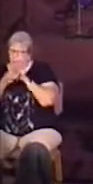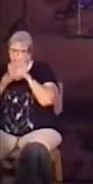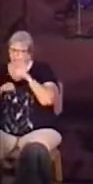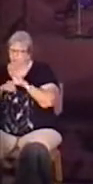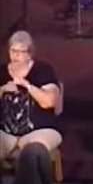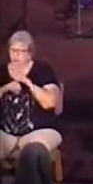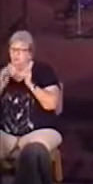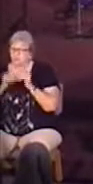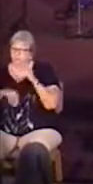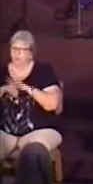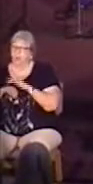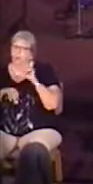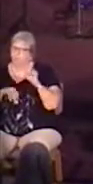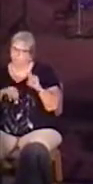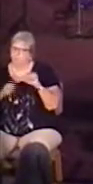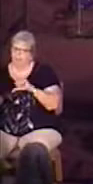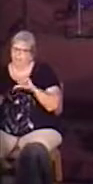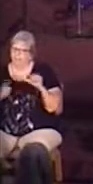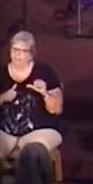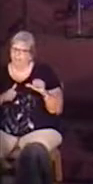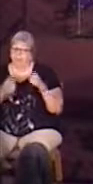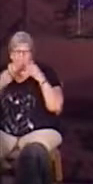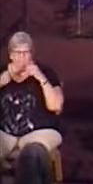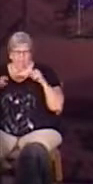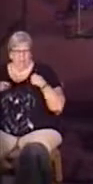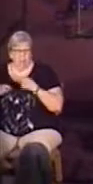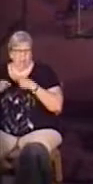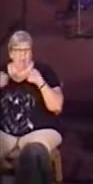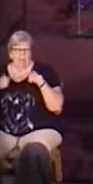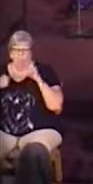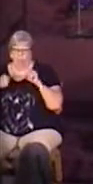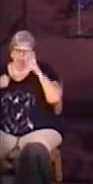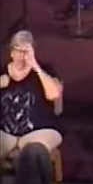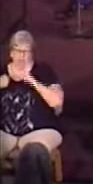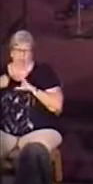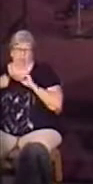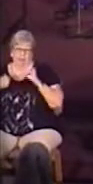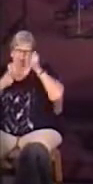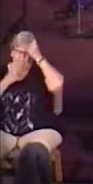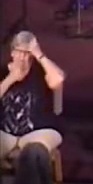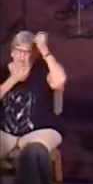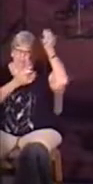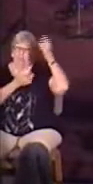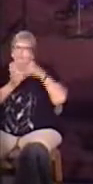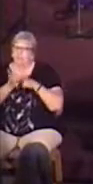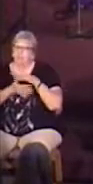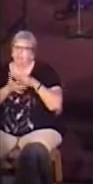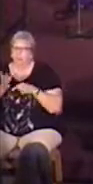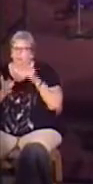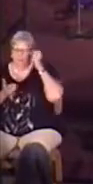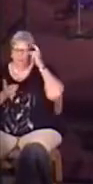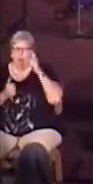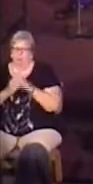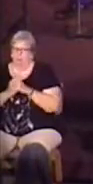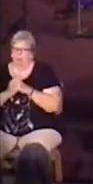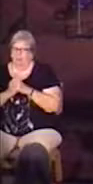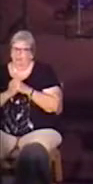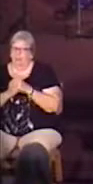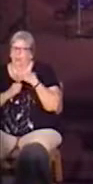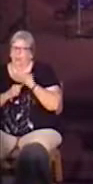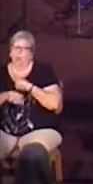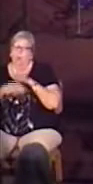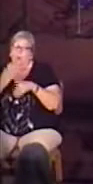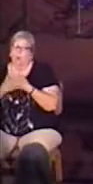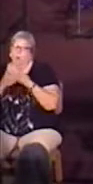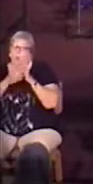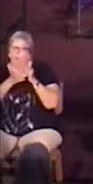one baptism. And then finally, we have one God and Father. Now here's what's cool. I mean, we all belong to